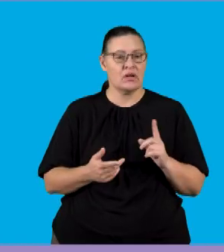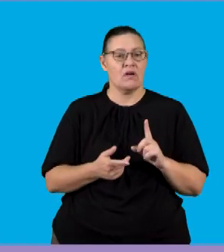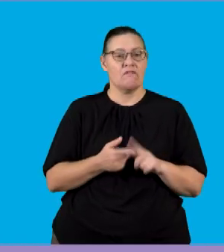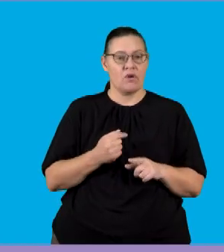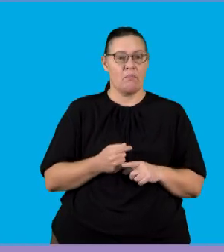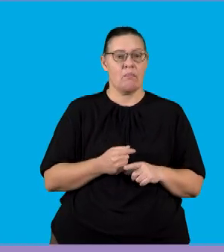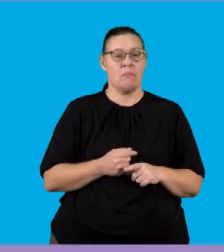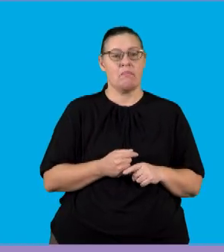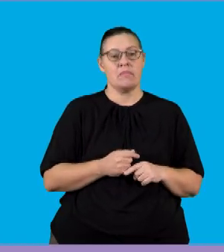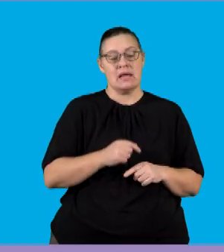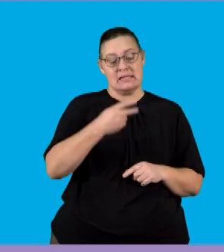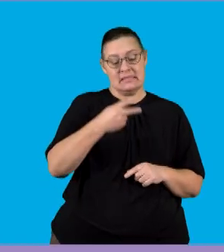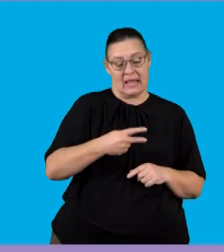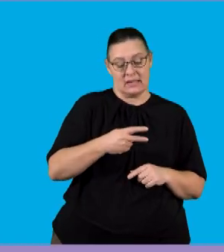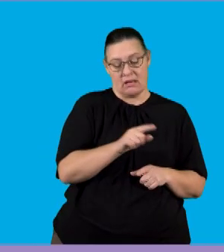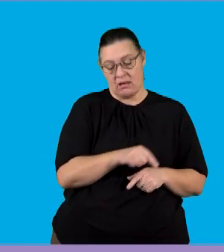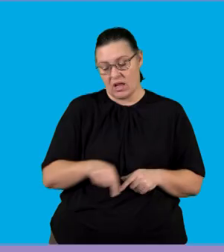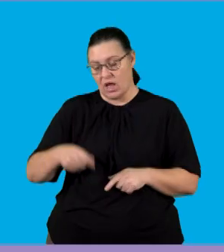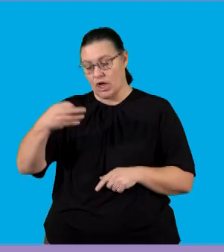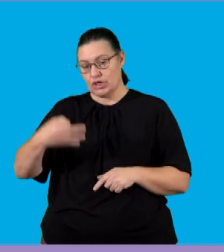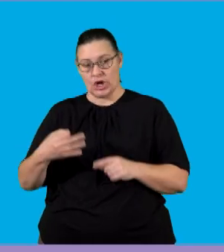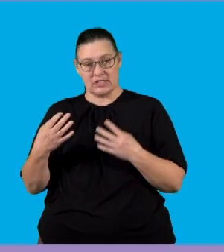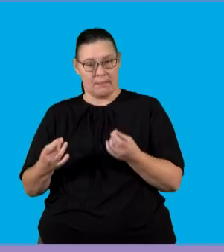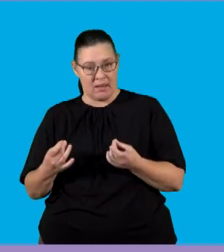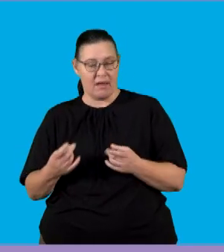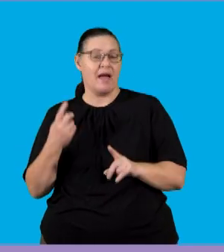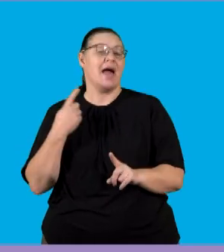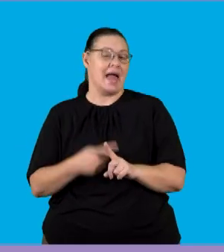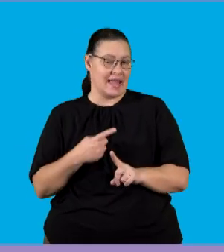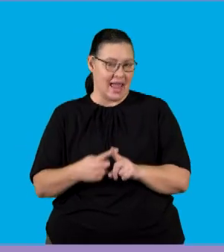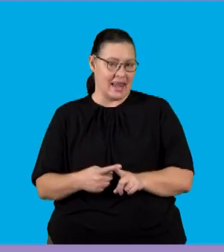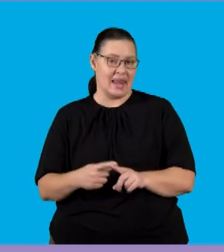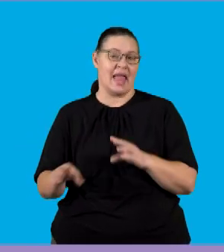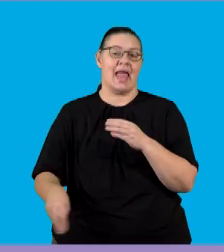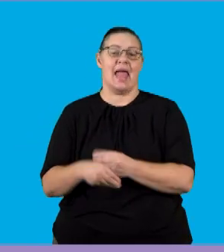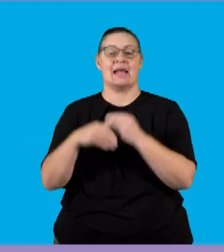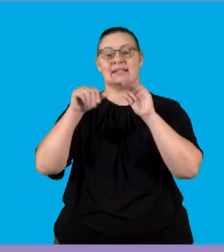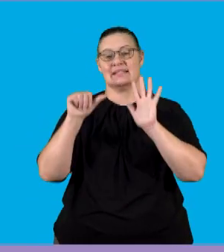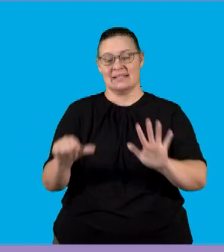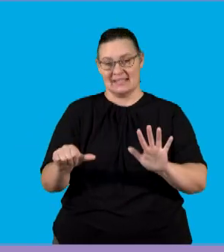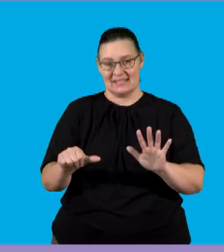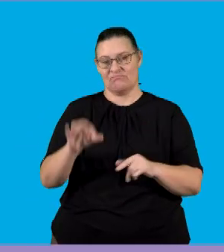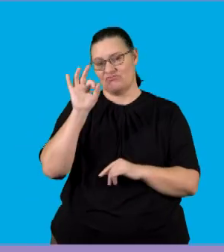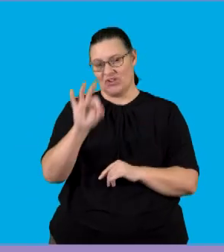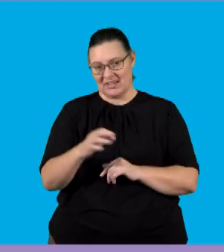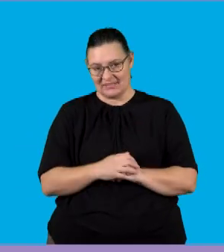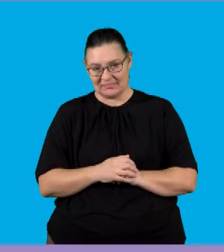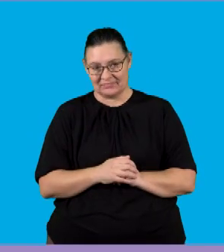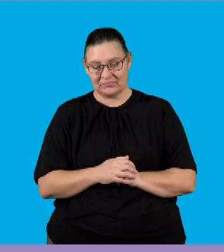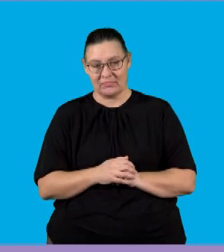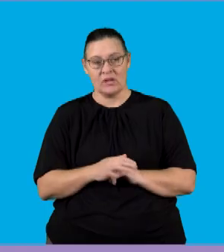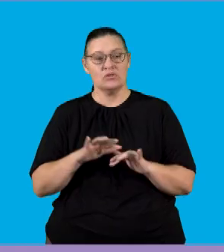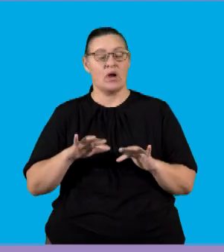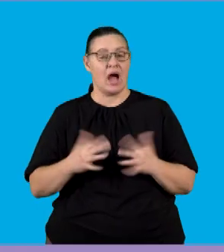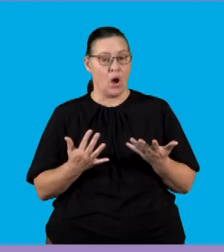moving from the second number to the third number? Again, we have added a 6. Yes, you are absolutely